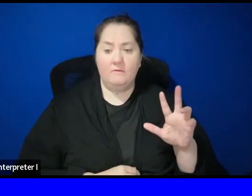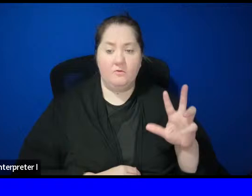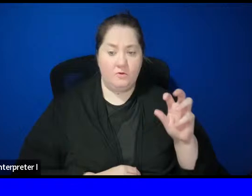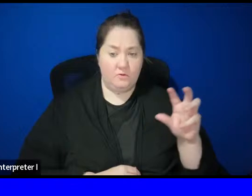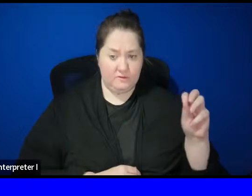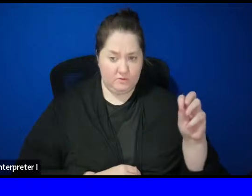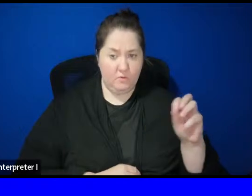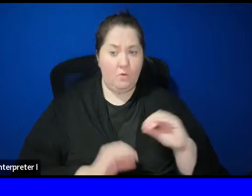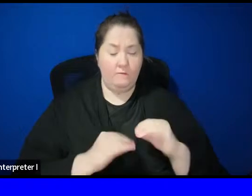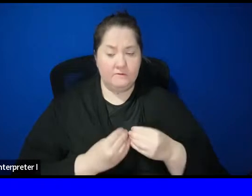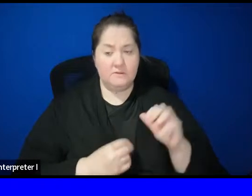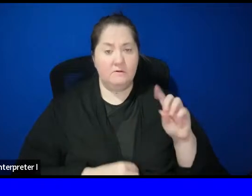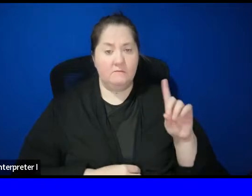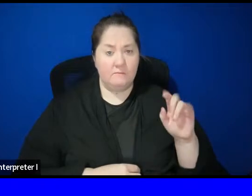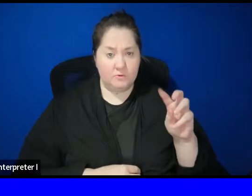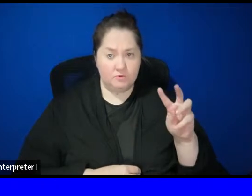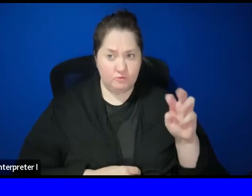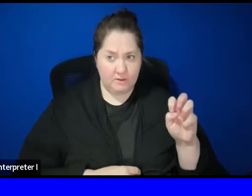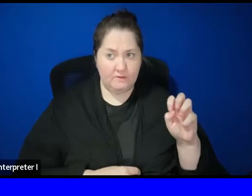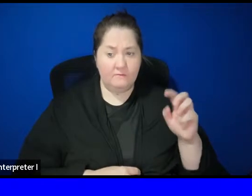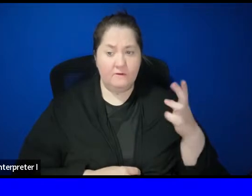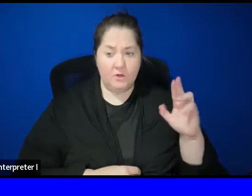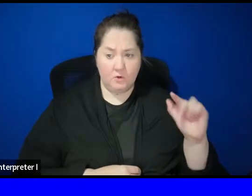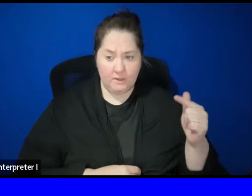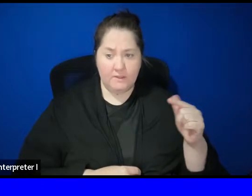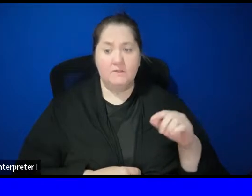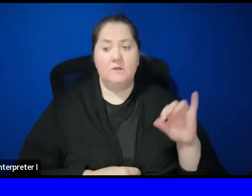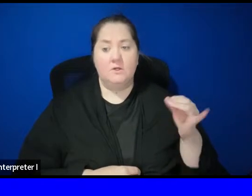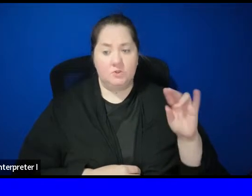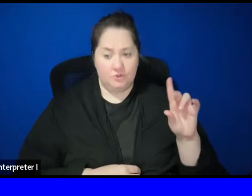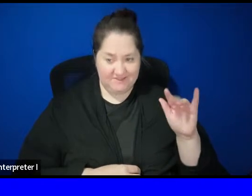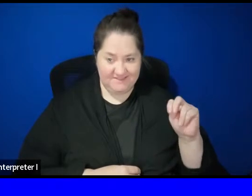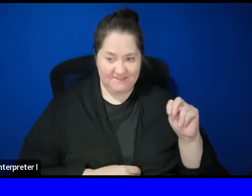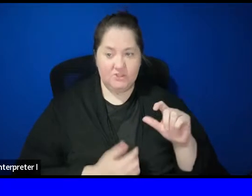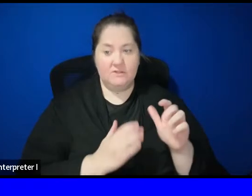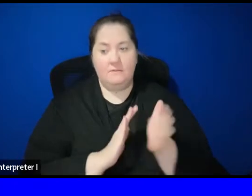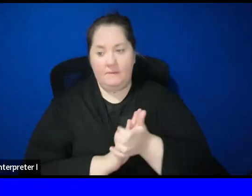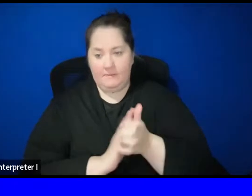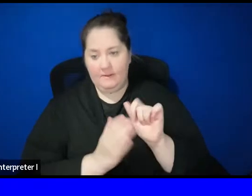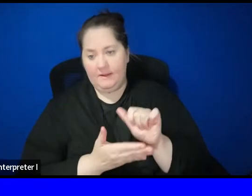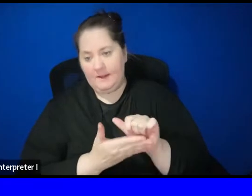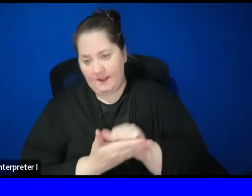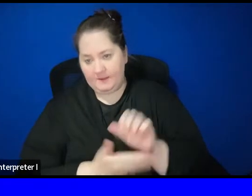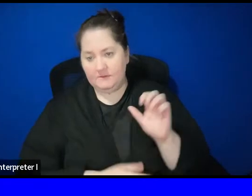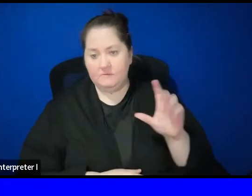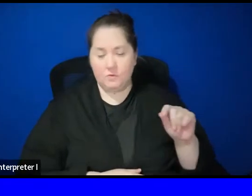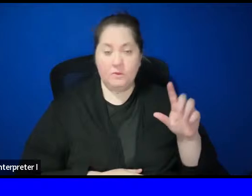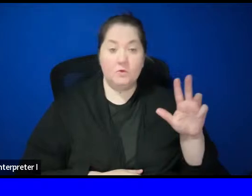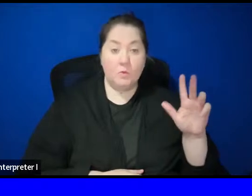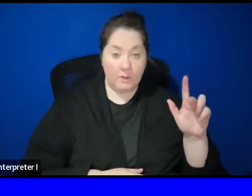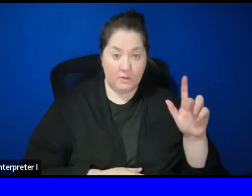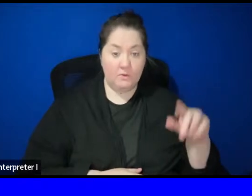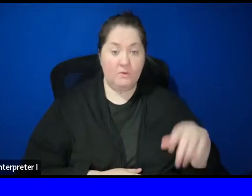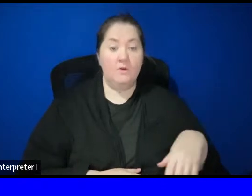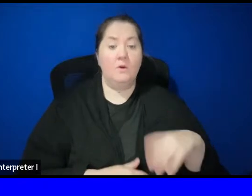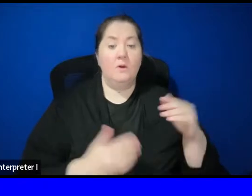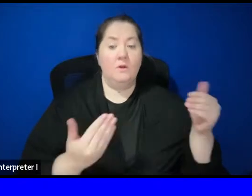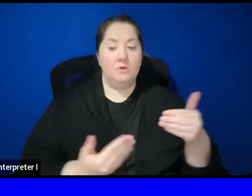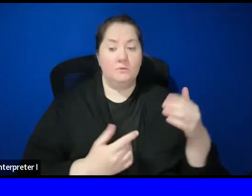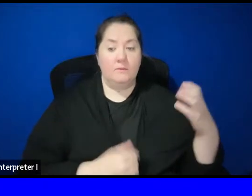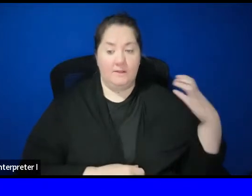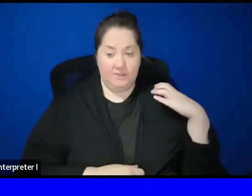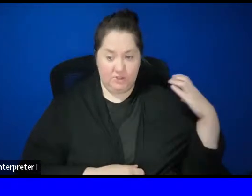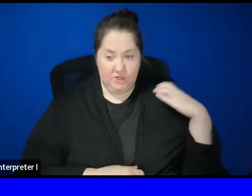25-330, the Office of Administrative Hearings Jurisdiction Amendment Act of 2023 was introduced by the